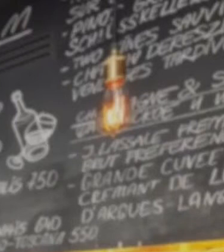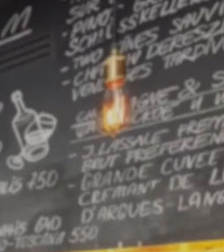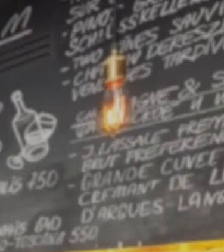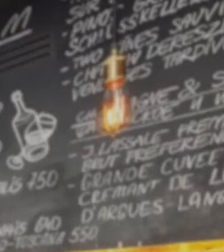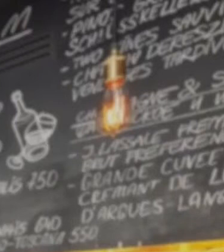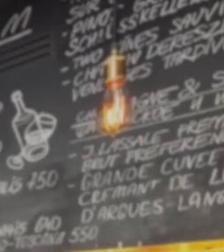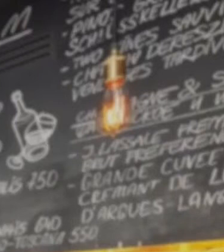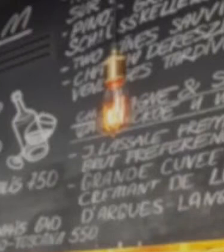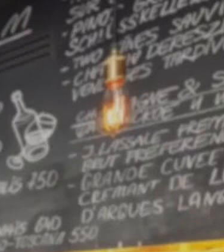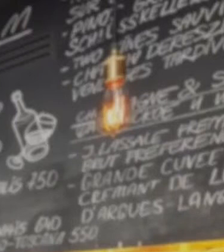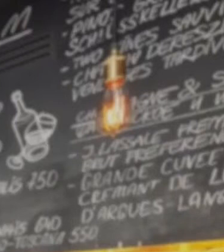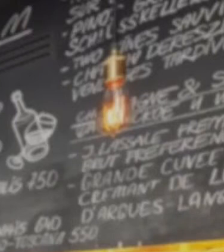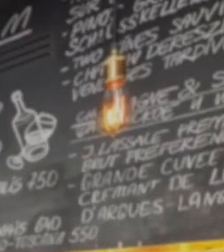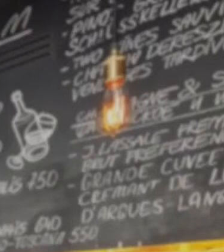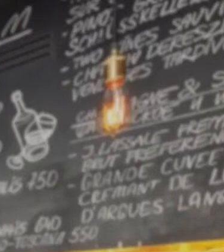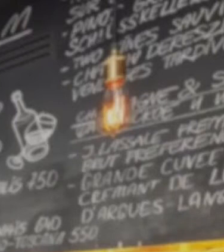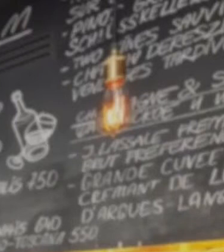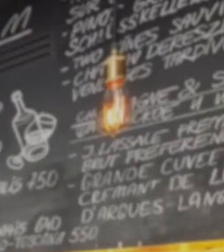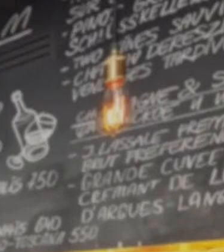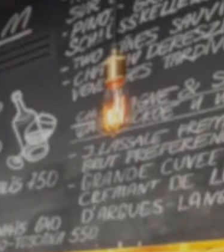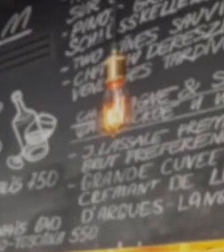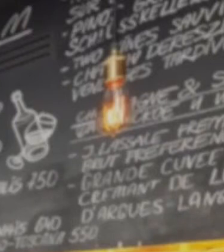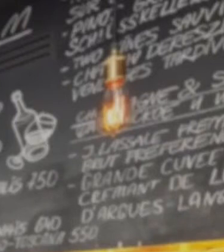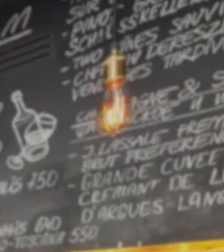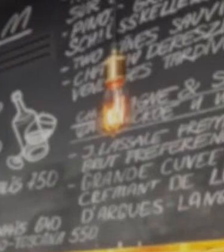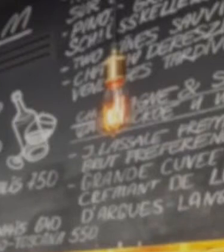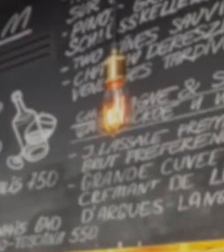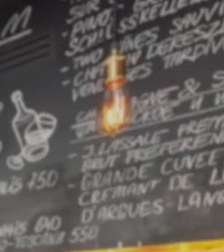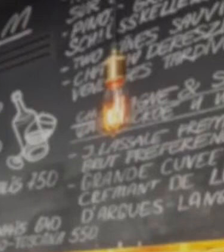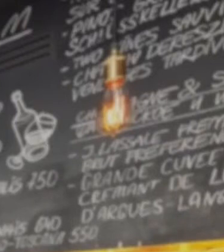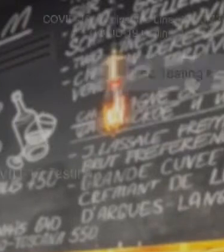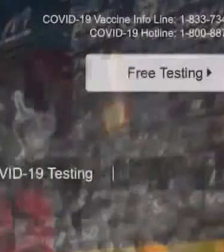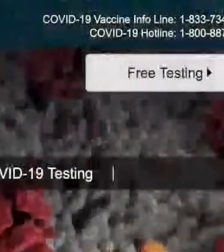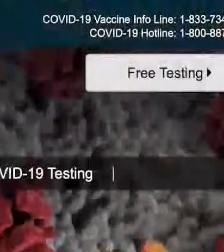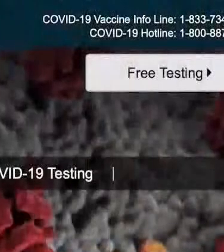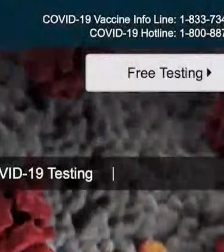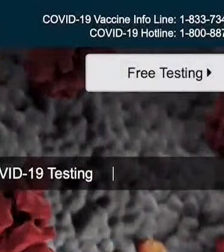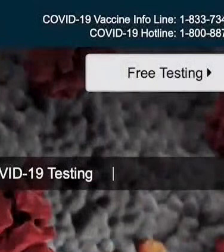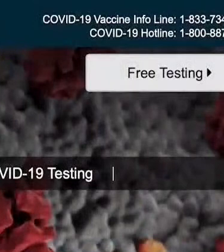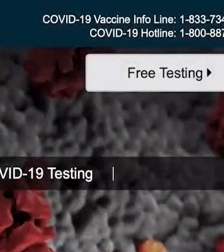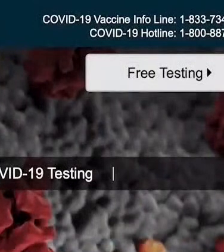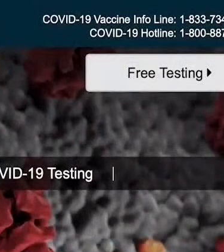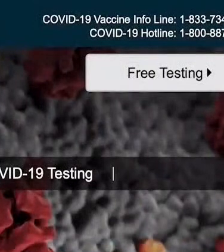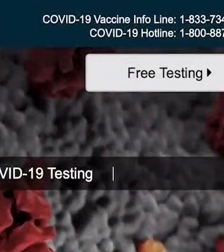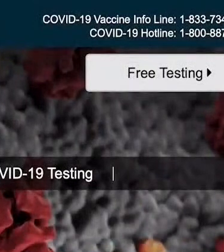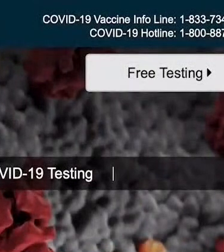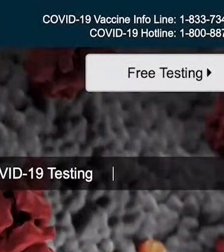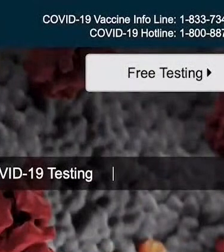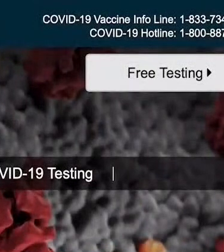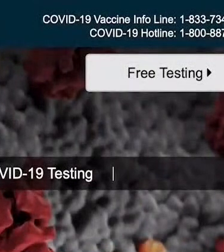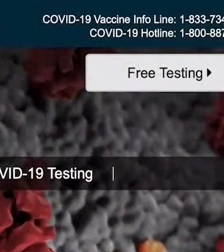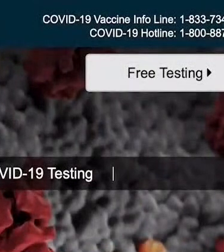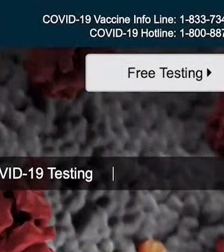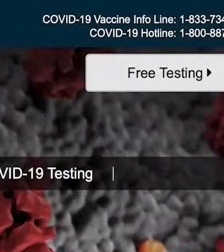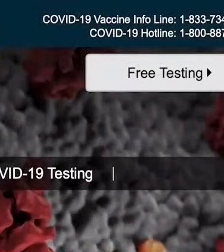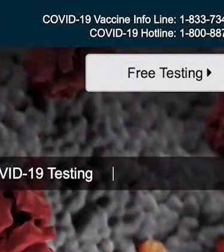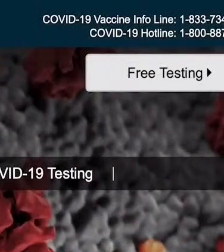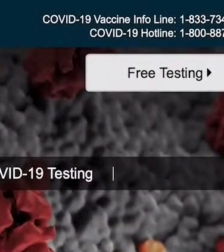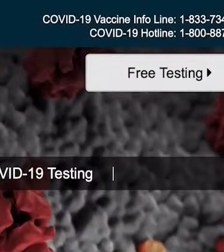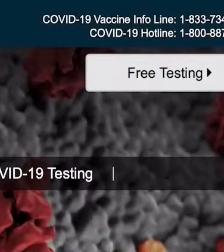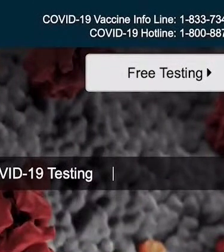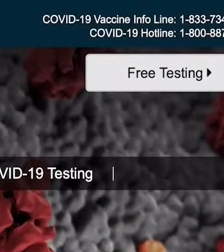against COVID-19. The vaccine is free and available in clinics and pharmacies across the state. Find a vaccine location near you by visiting